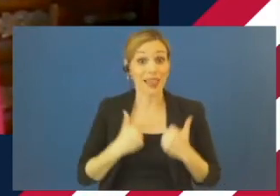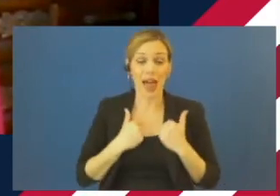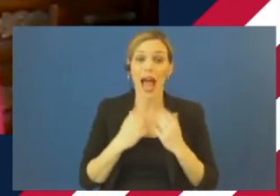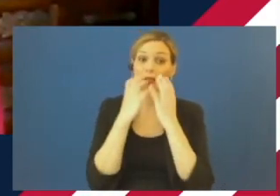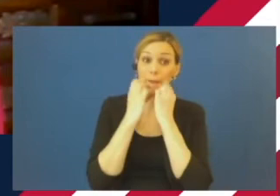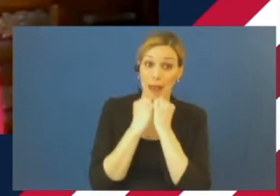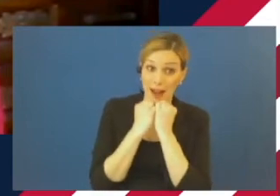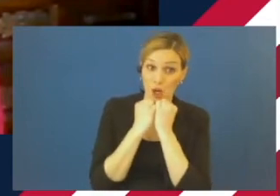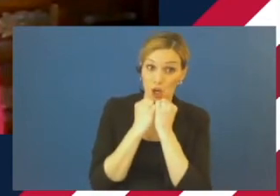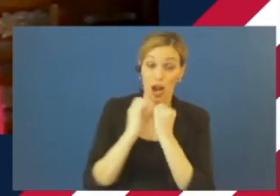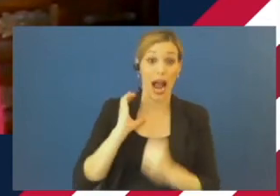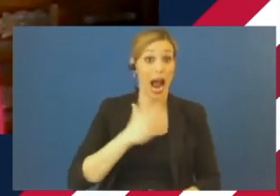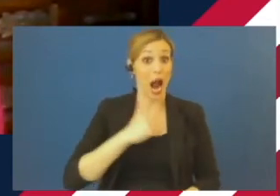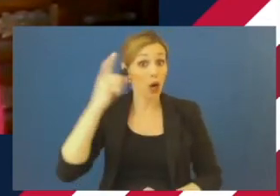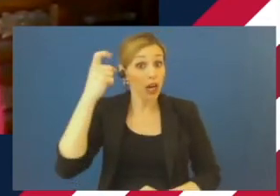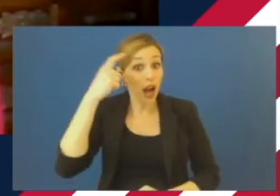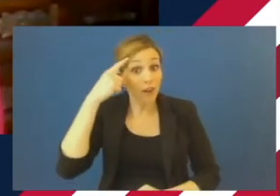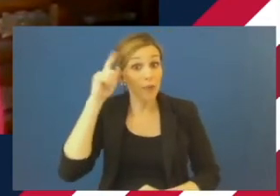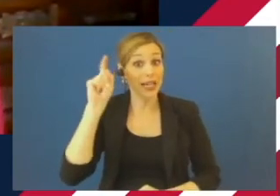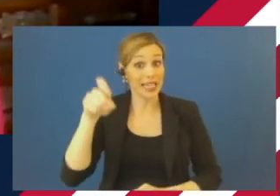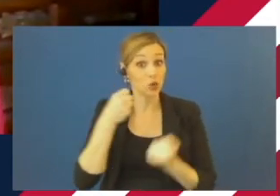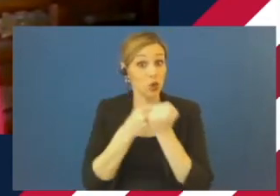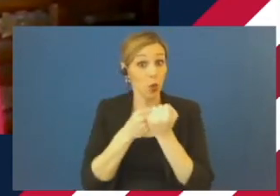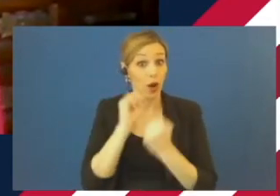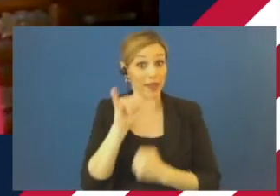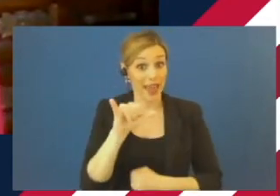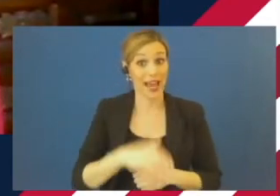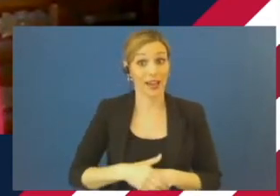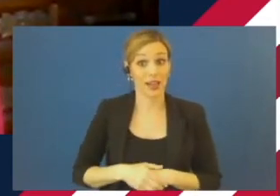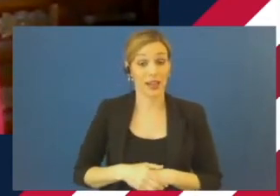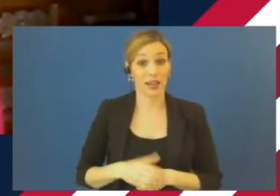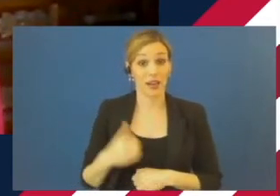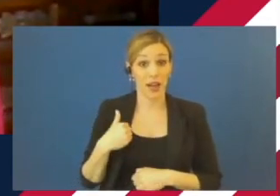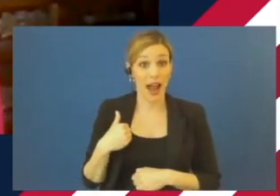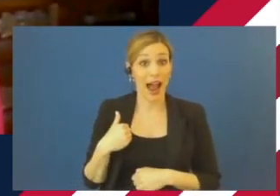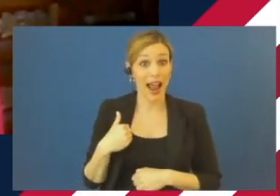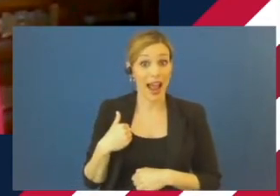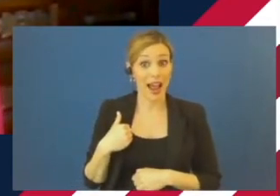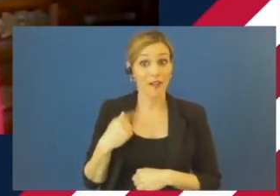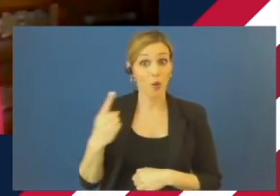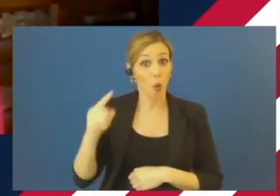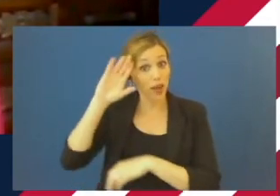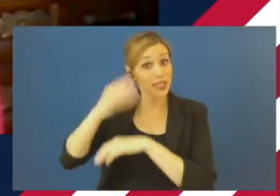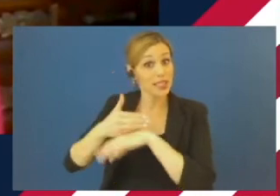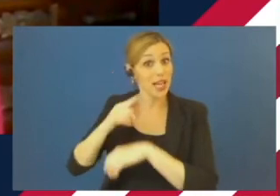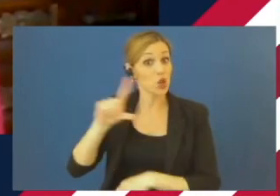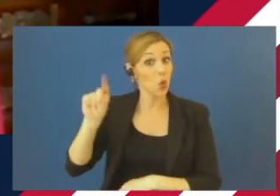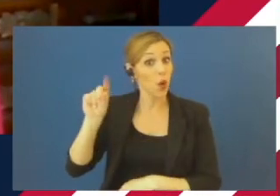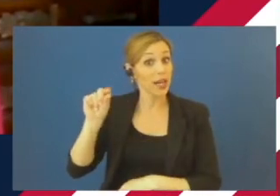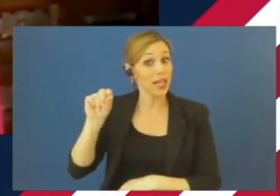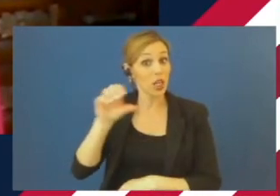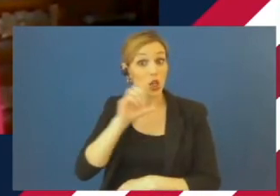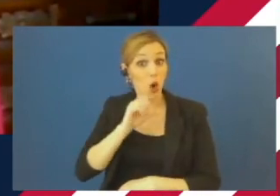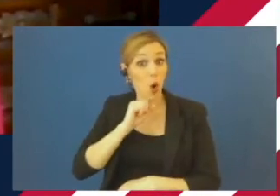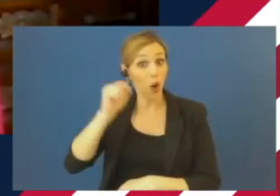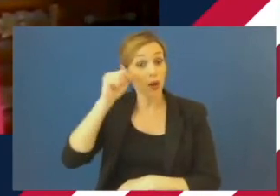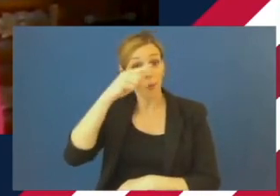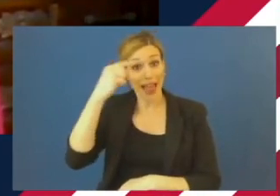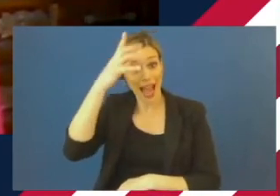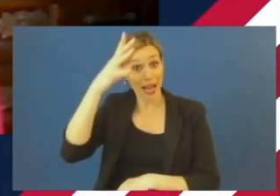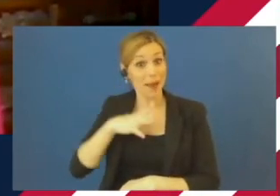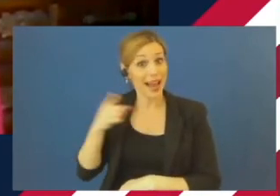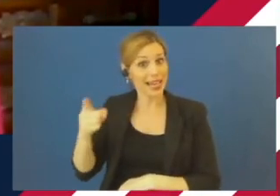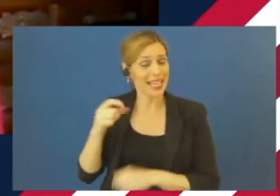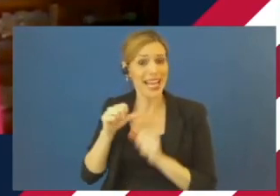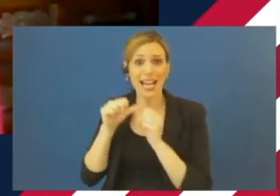true. I'm the mother of a 20-year-old Black man with a steady job and who enjoys classes at the local college, but I'm fearful for